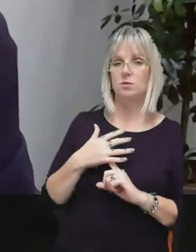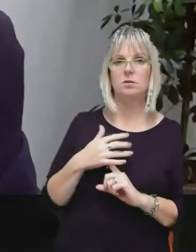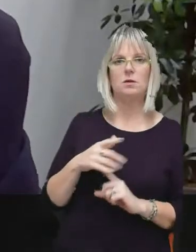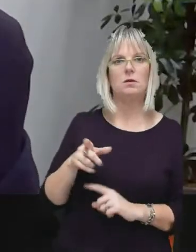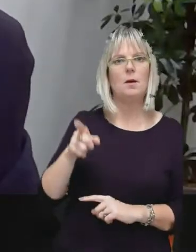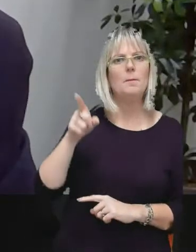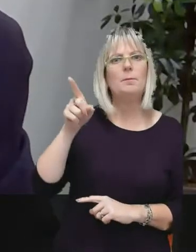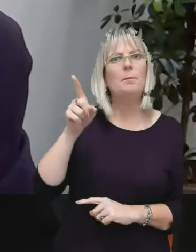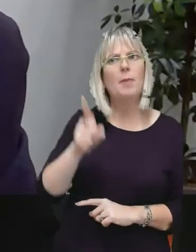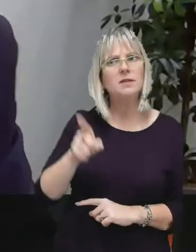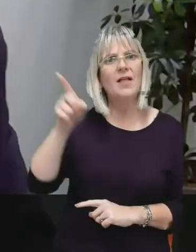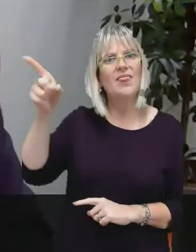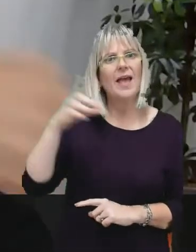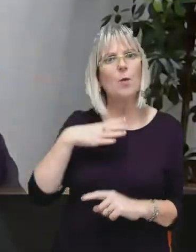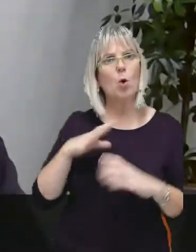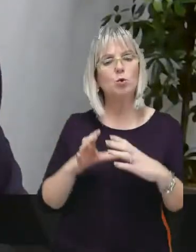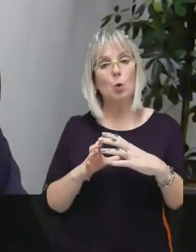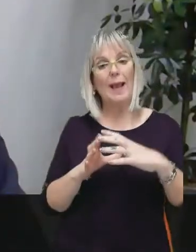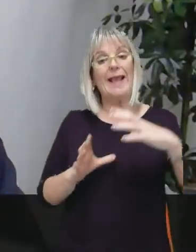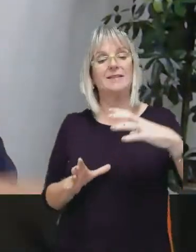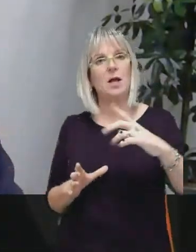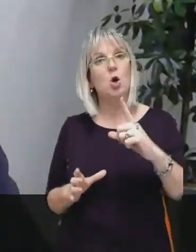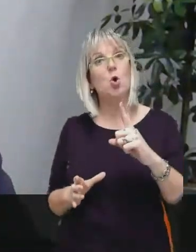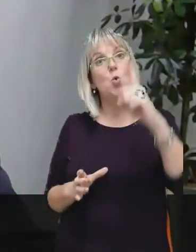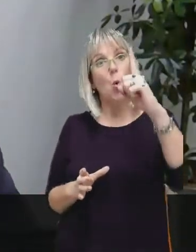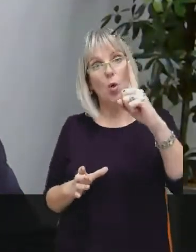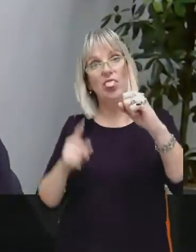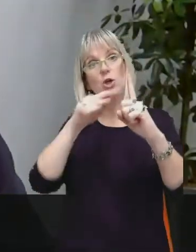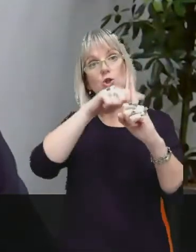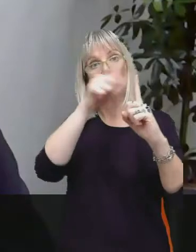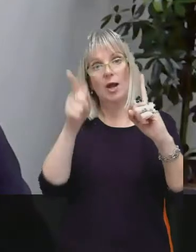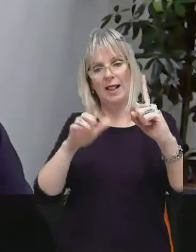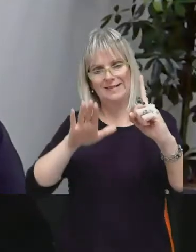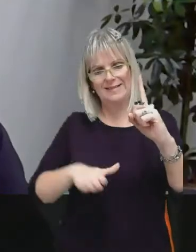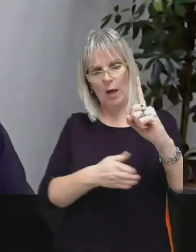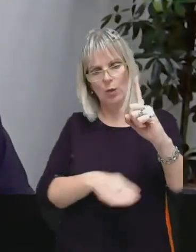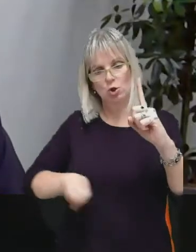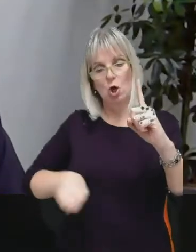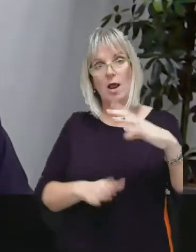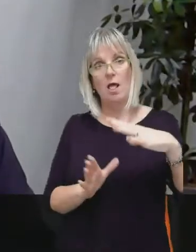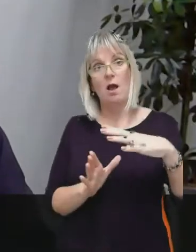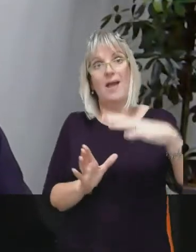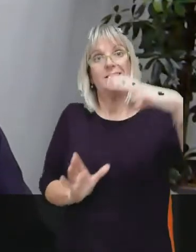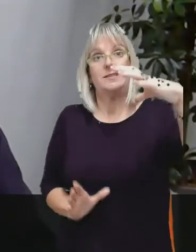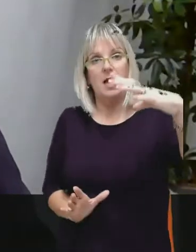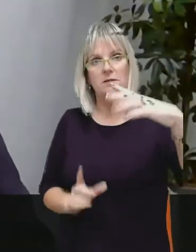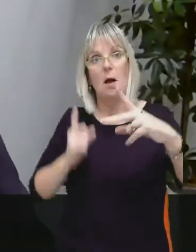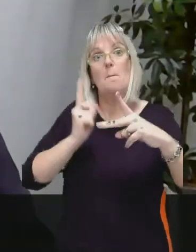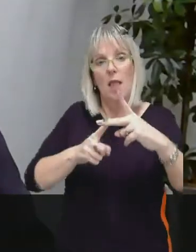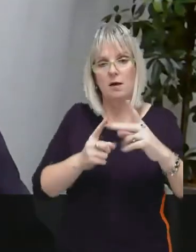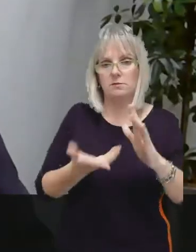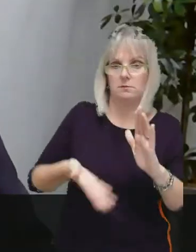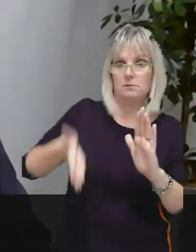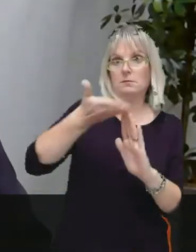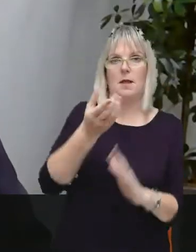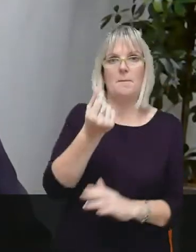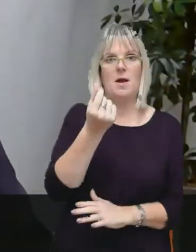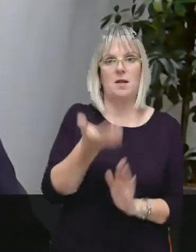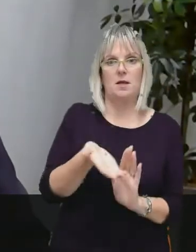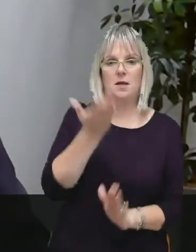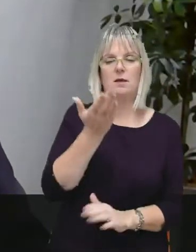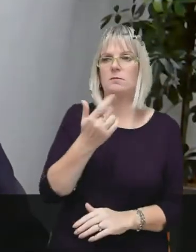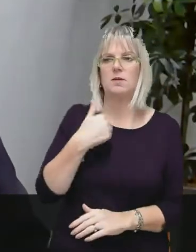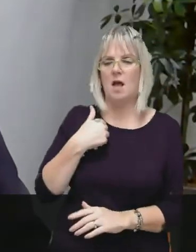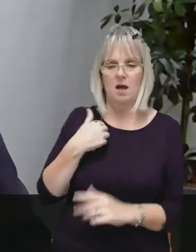to the North Circular and the South Circular, but I fought them off. And it's really important for us to continue to say to the